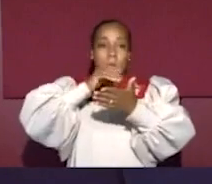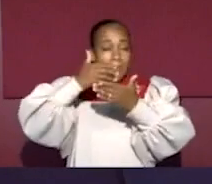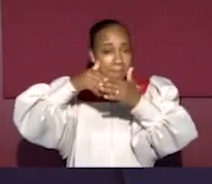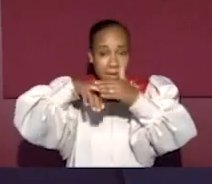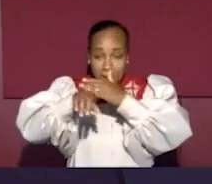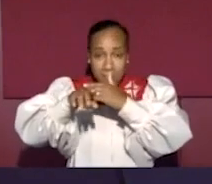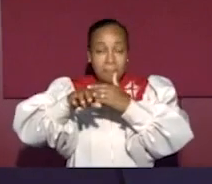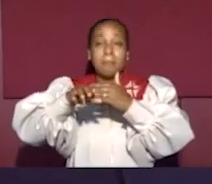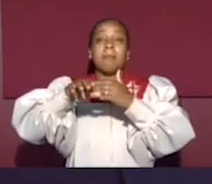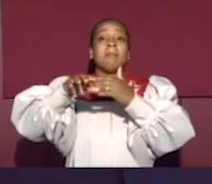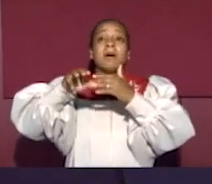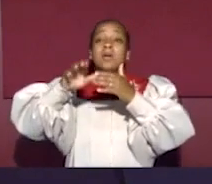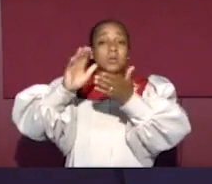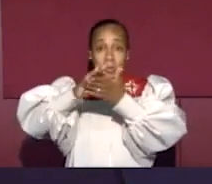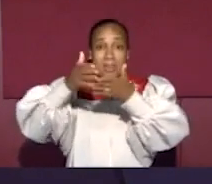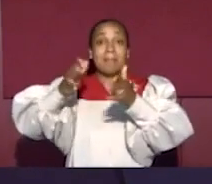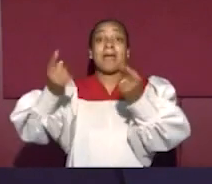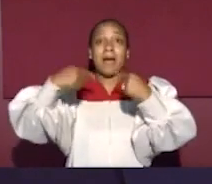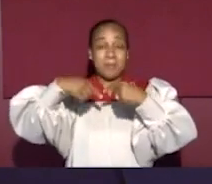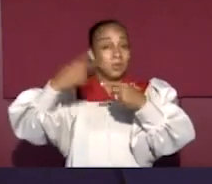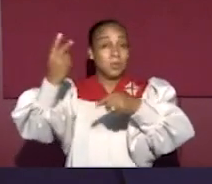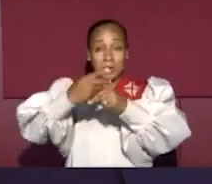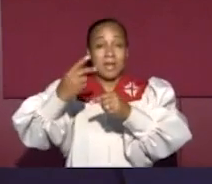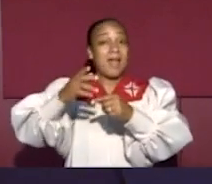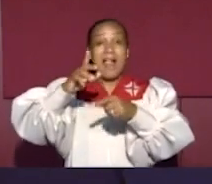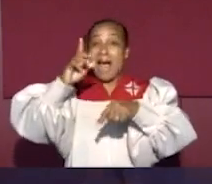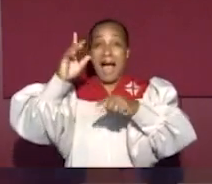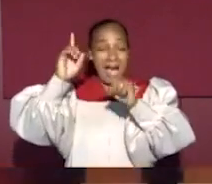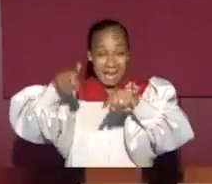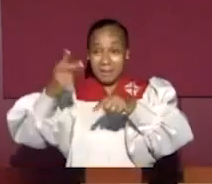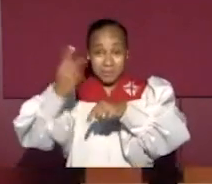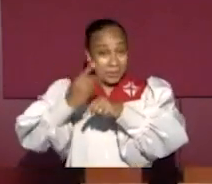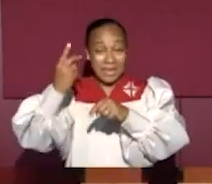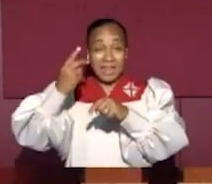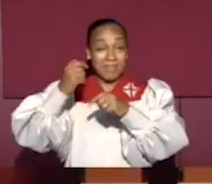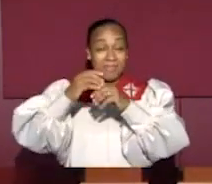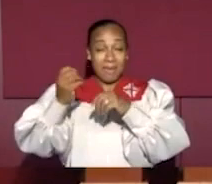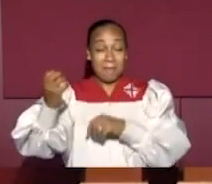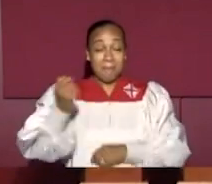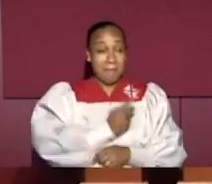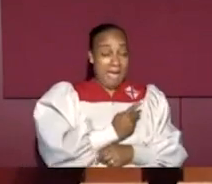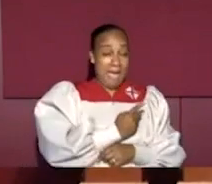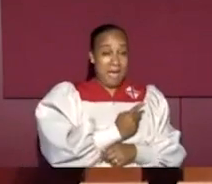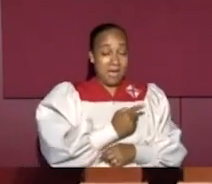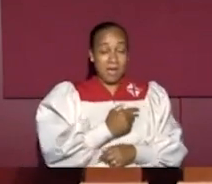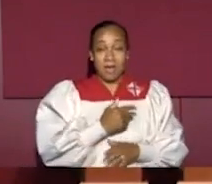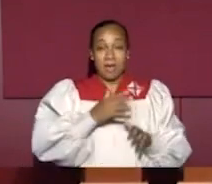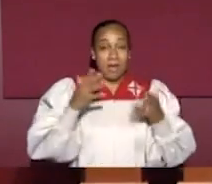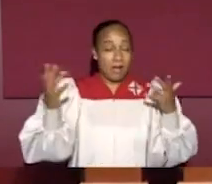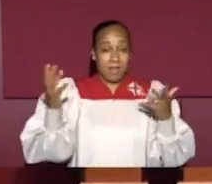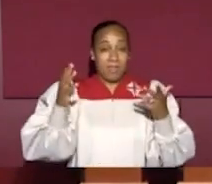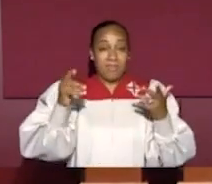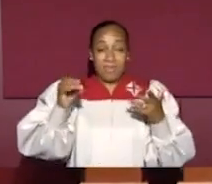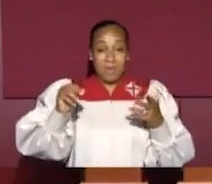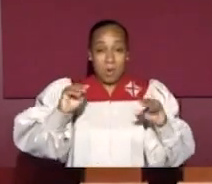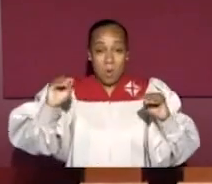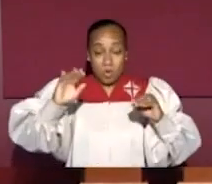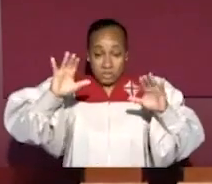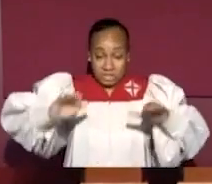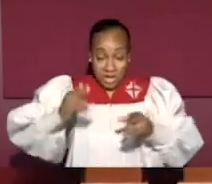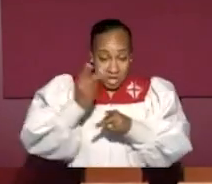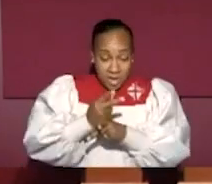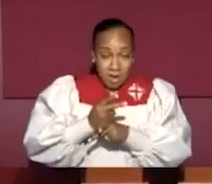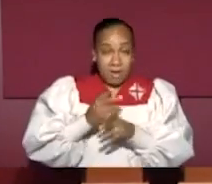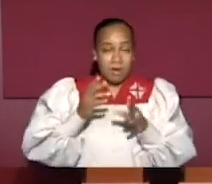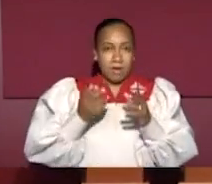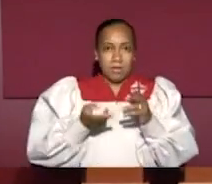was school lets me come, but only 2 days a week. Then it was I came 2 days a week and they sent all the children home. Then it was I don't have childcare. Then it